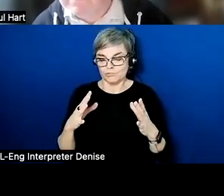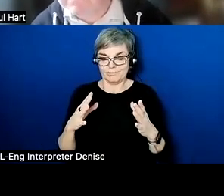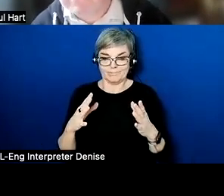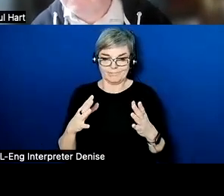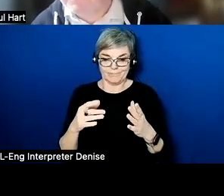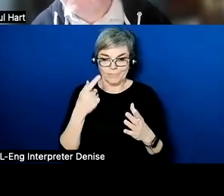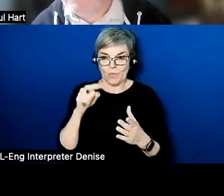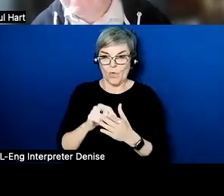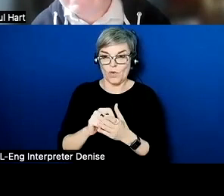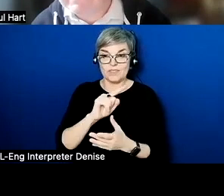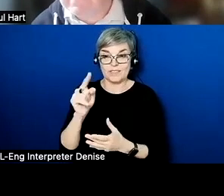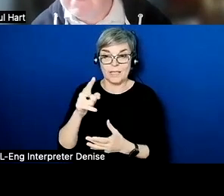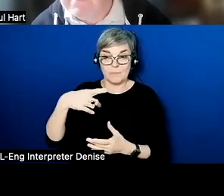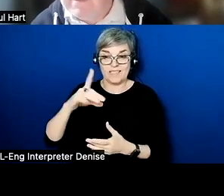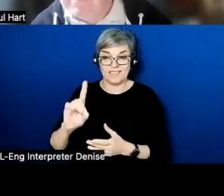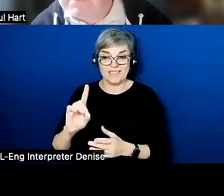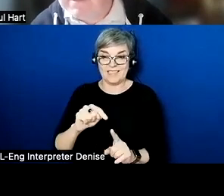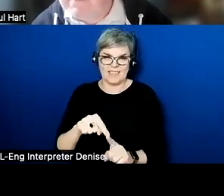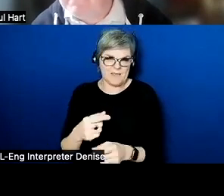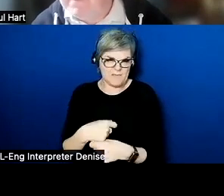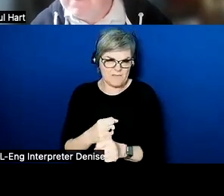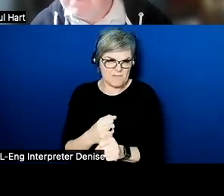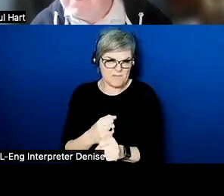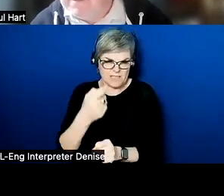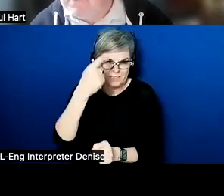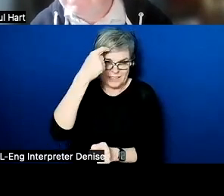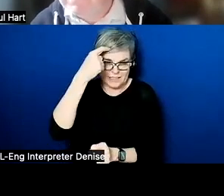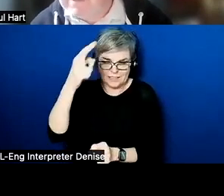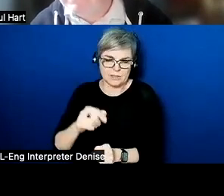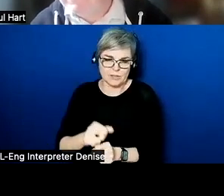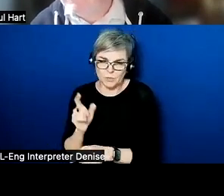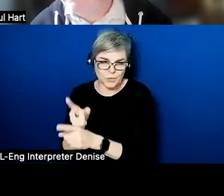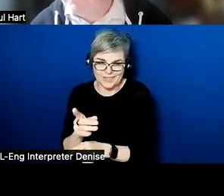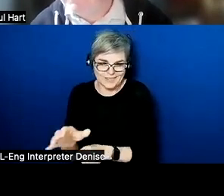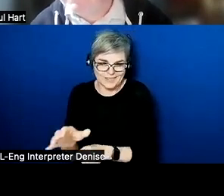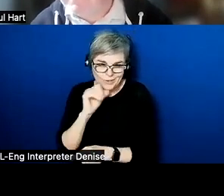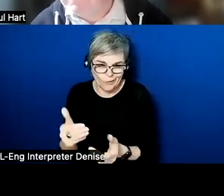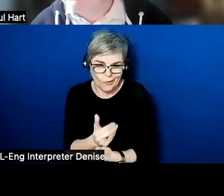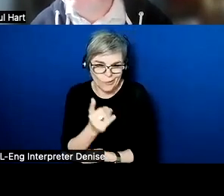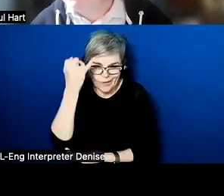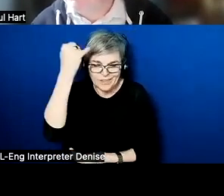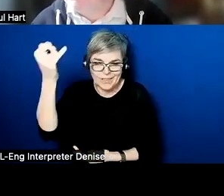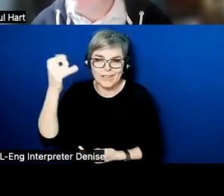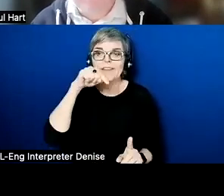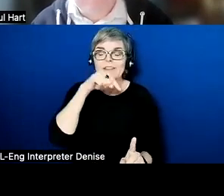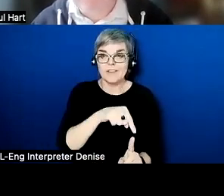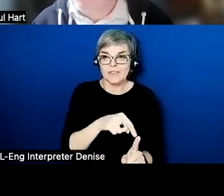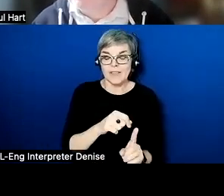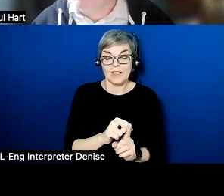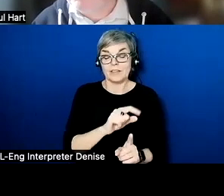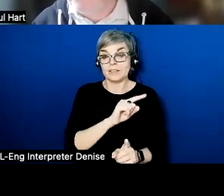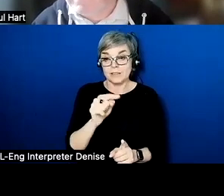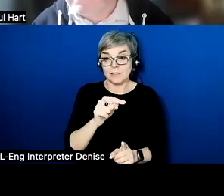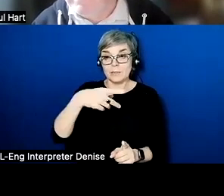You're right, it's not a new idea. The term double-sided zone of proximity is good though, and